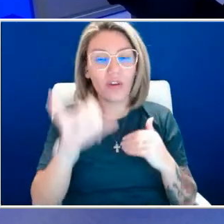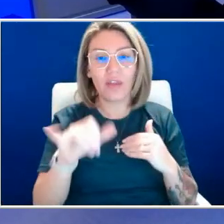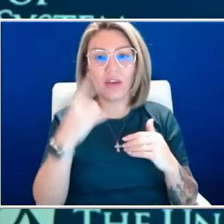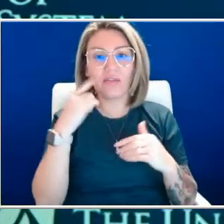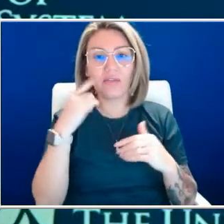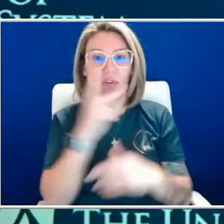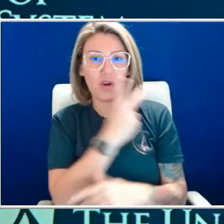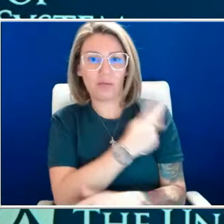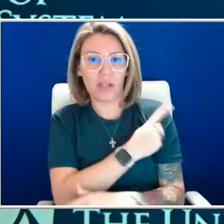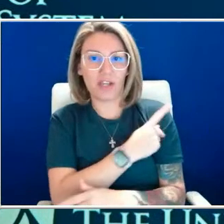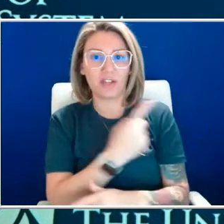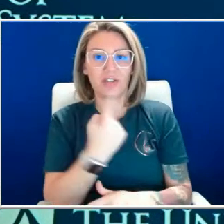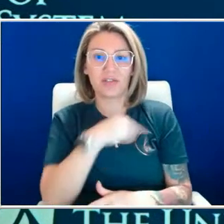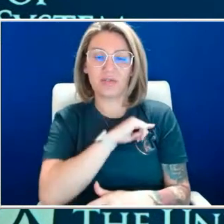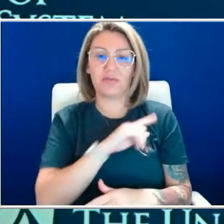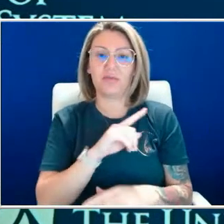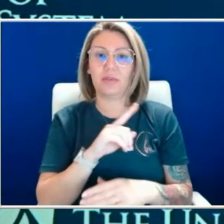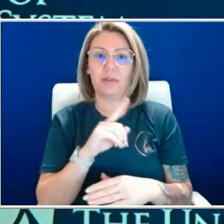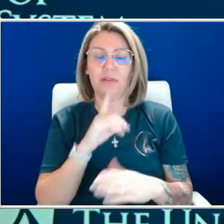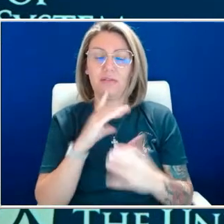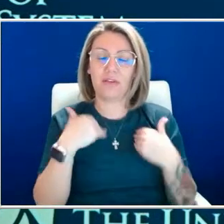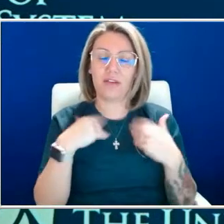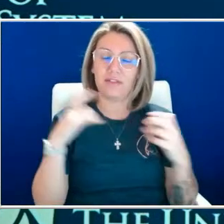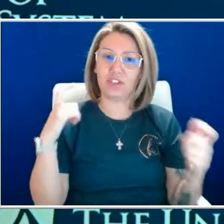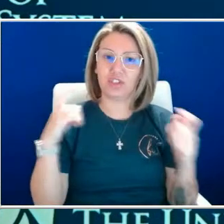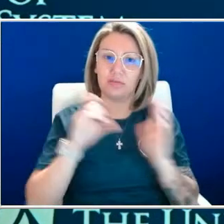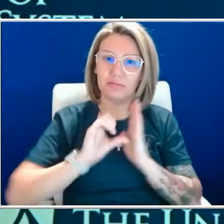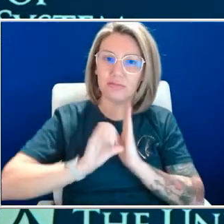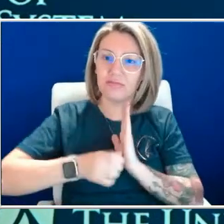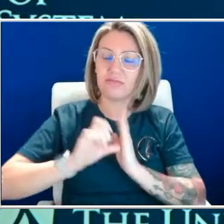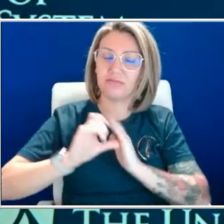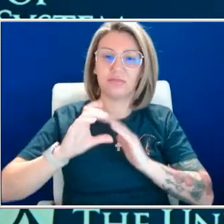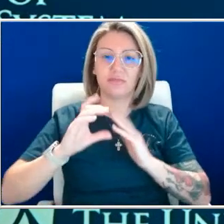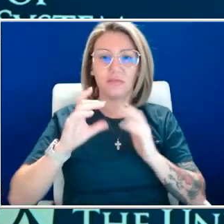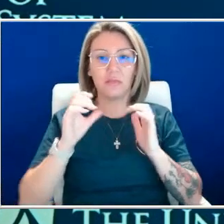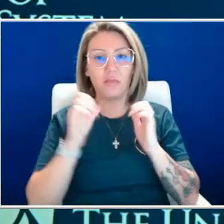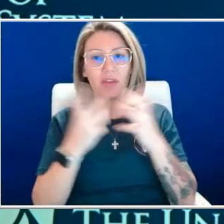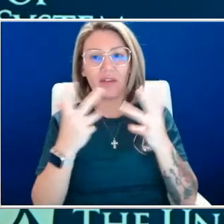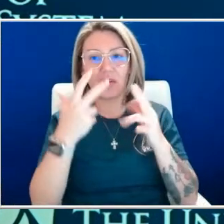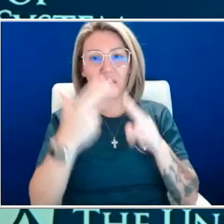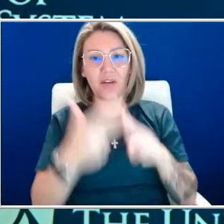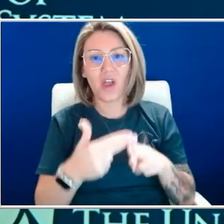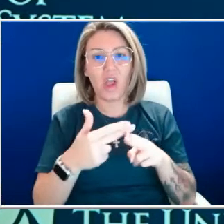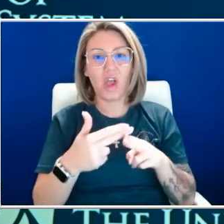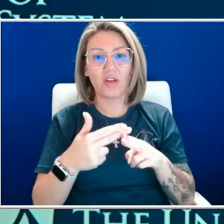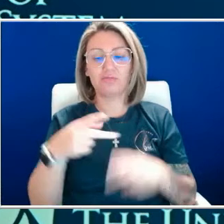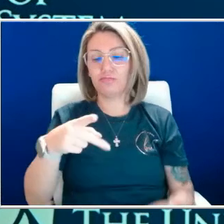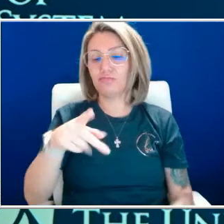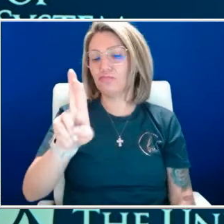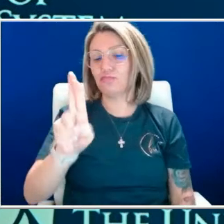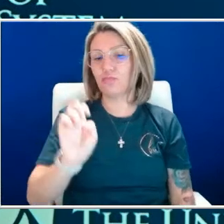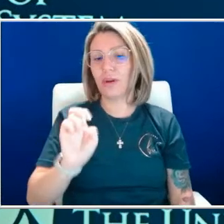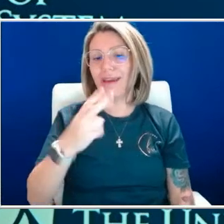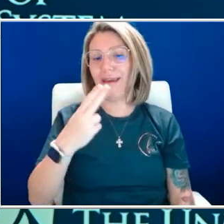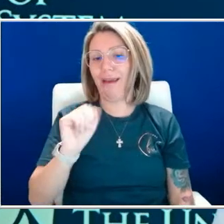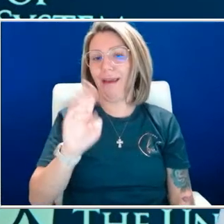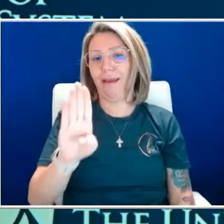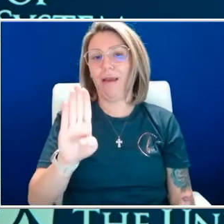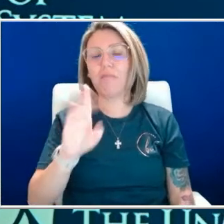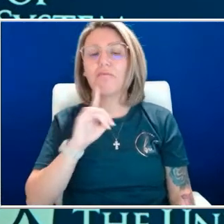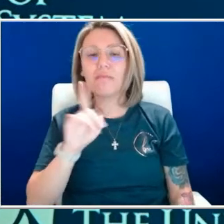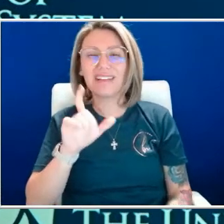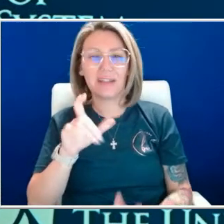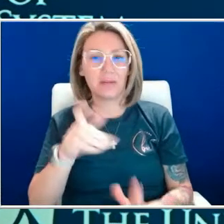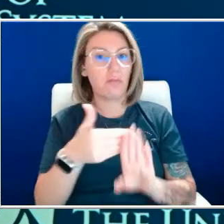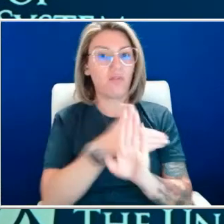we put a huge emphasis on, what we call prehab before major heart surgery. And we really work